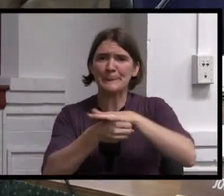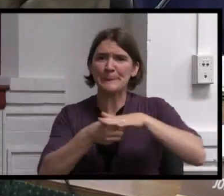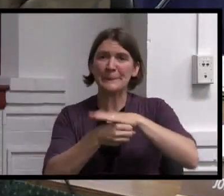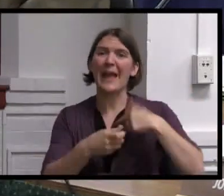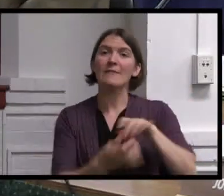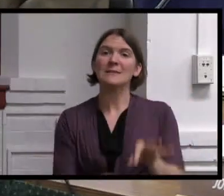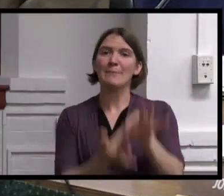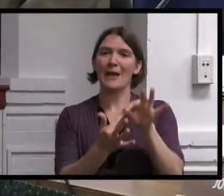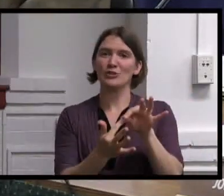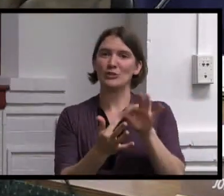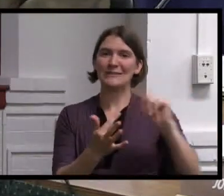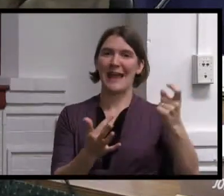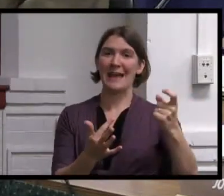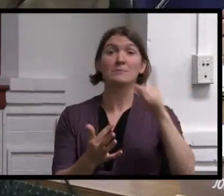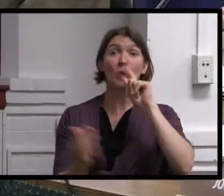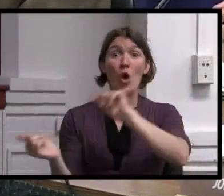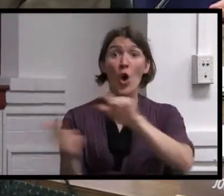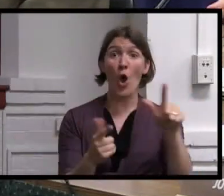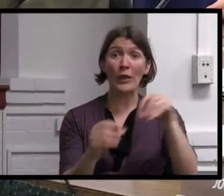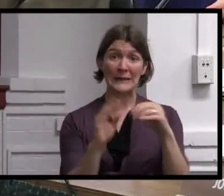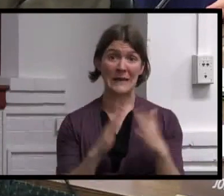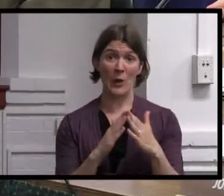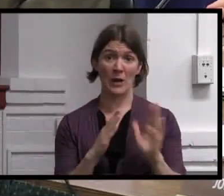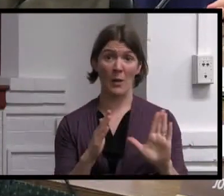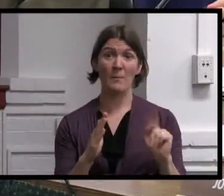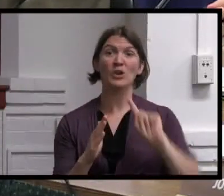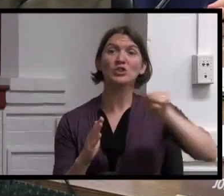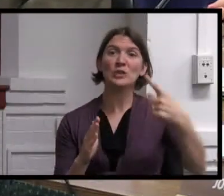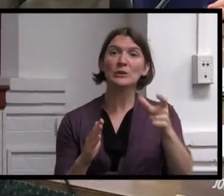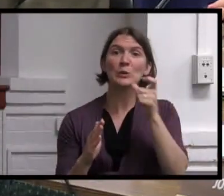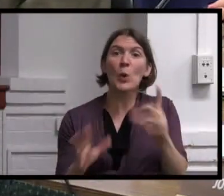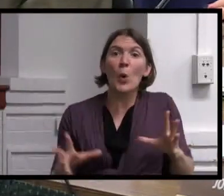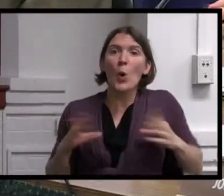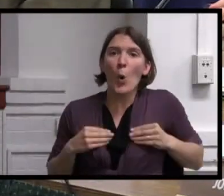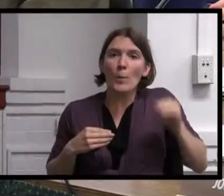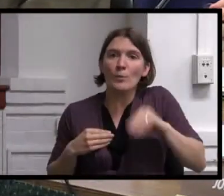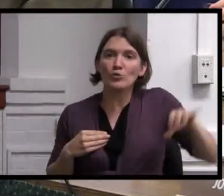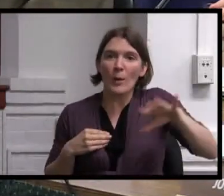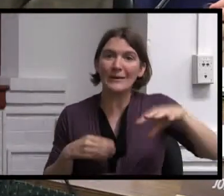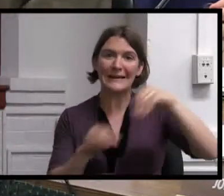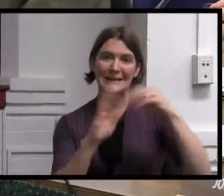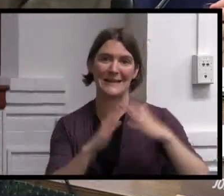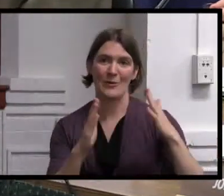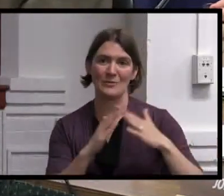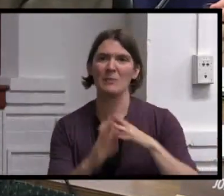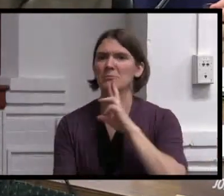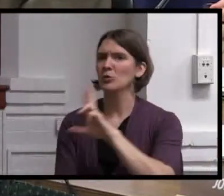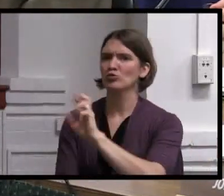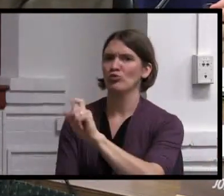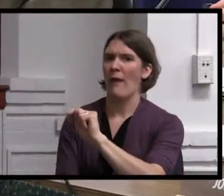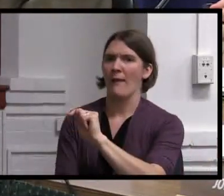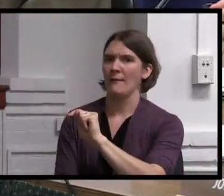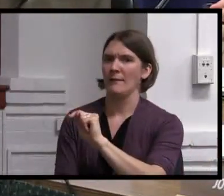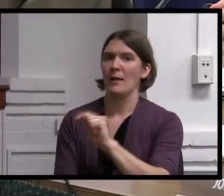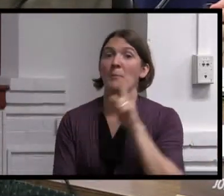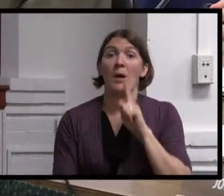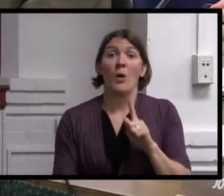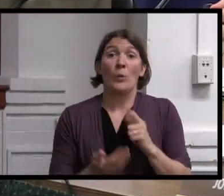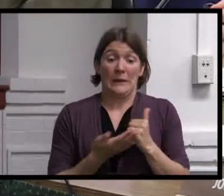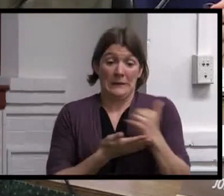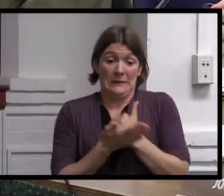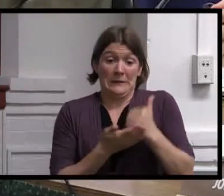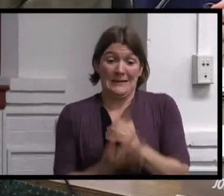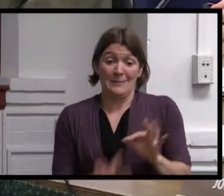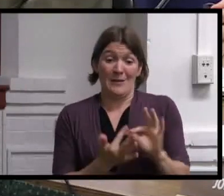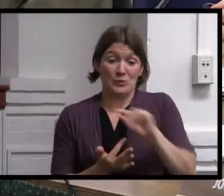special assessment not on everybody in town, but only on the people that own property downtown. And that money is given to